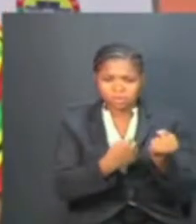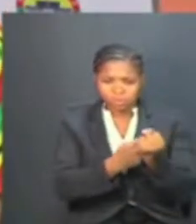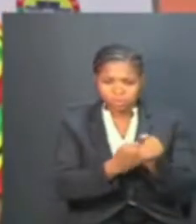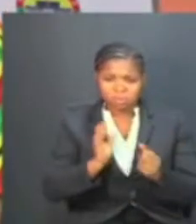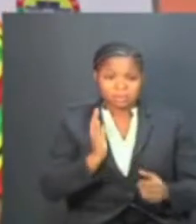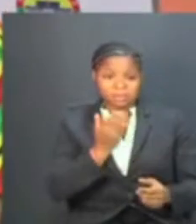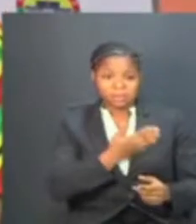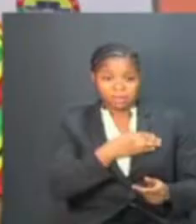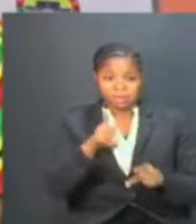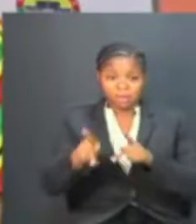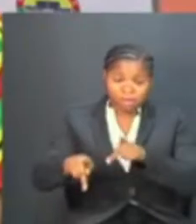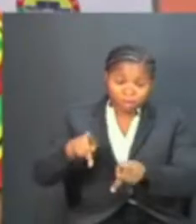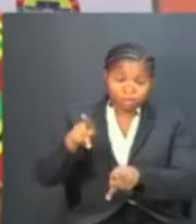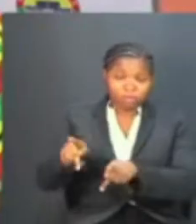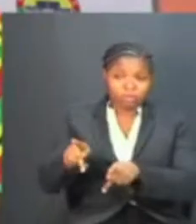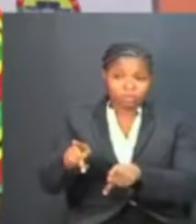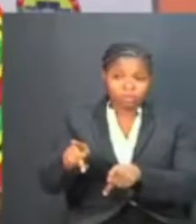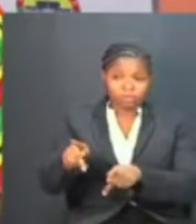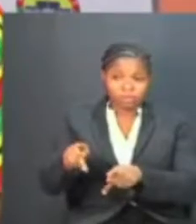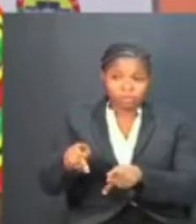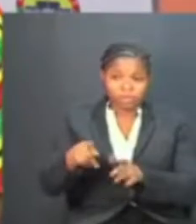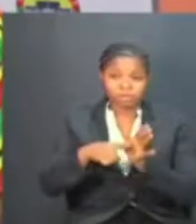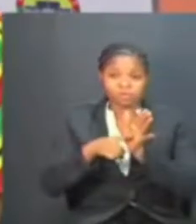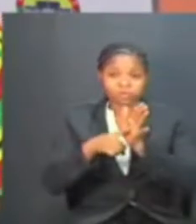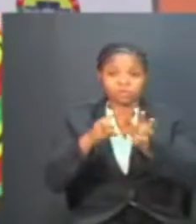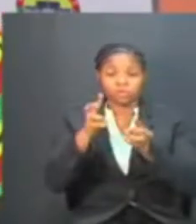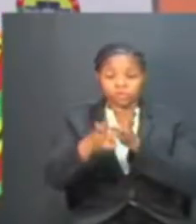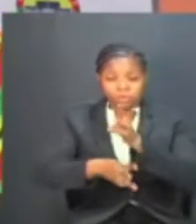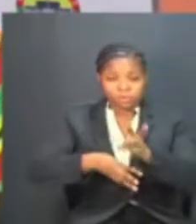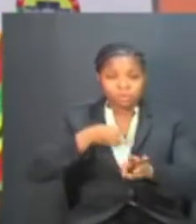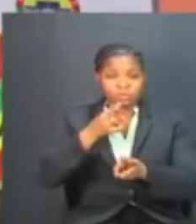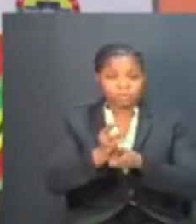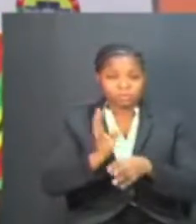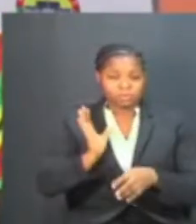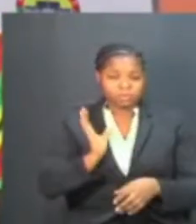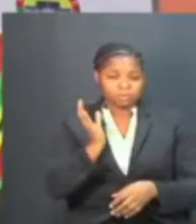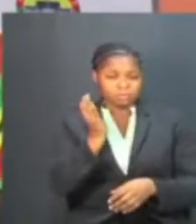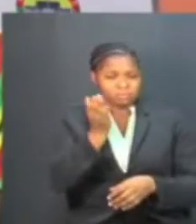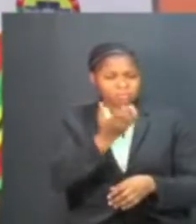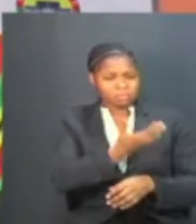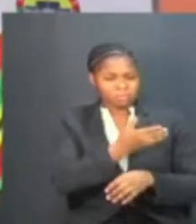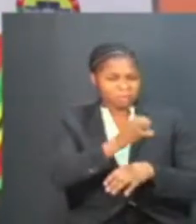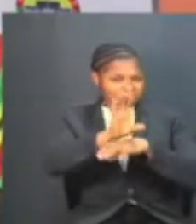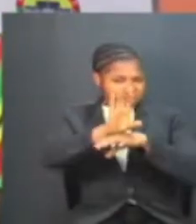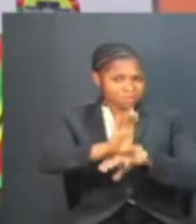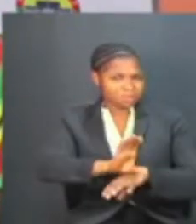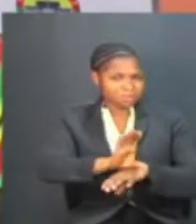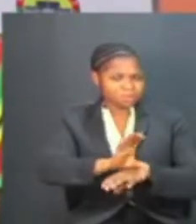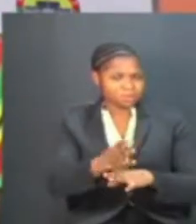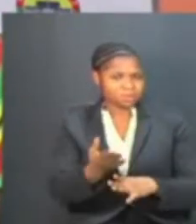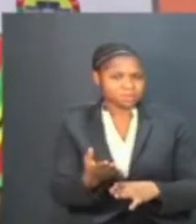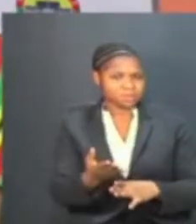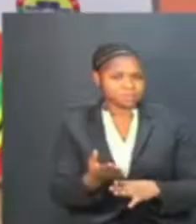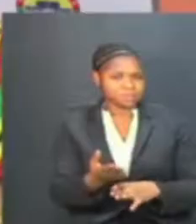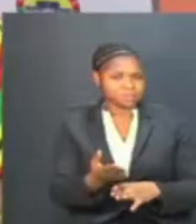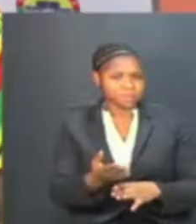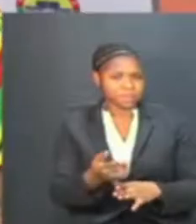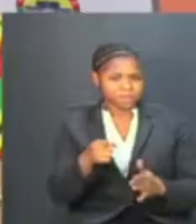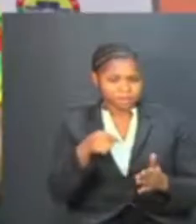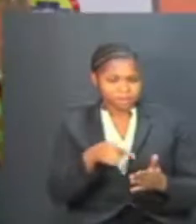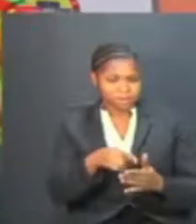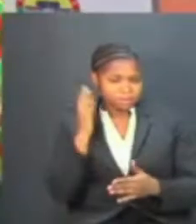culture, portray what we really mean. And in fact, this takes me, Mr. Speaker,